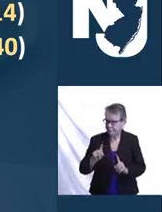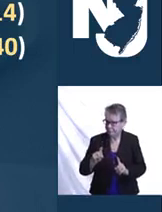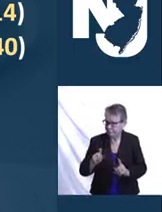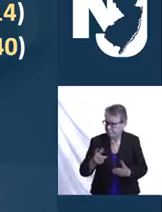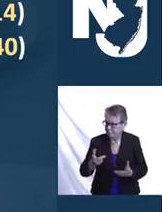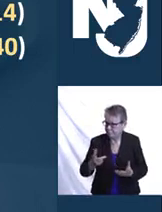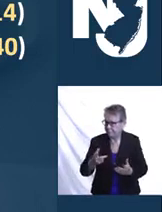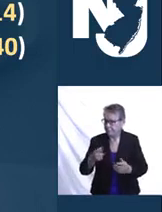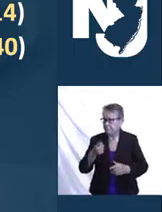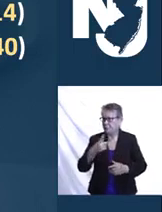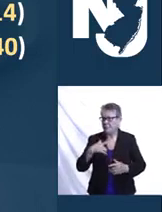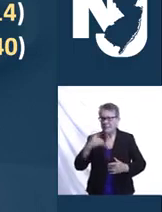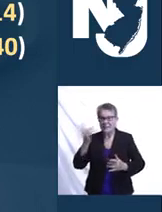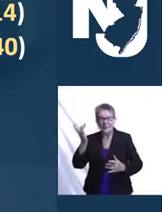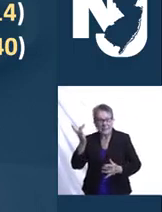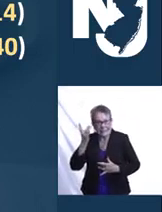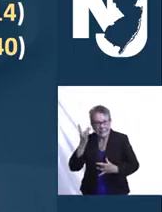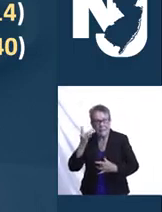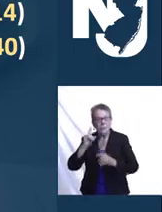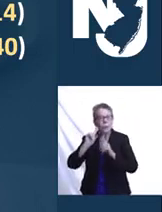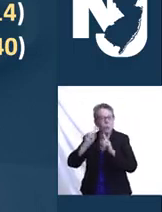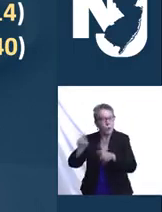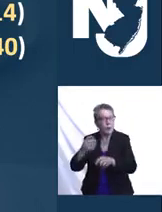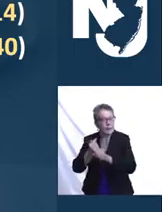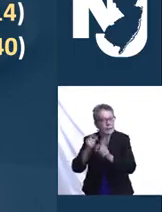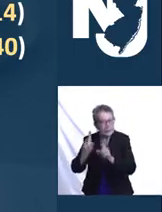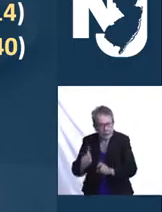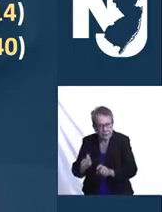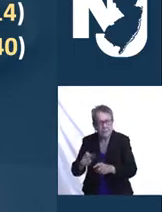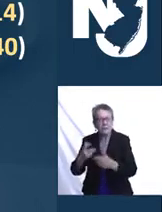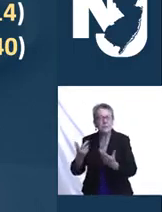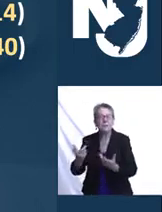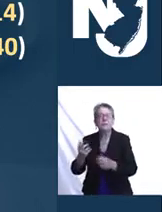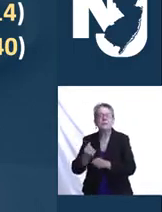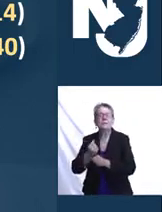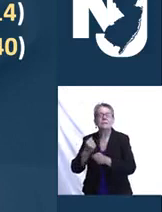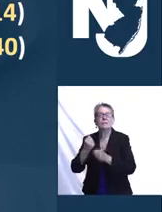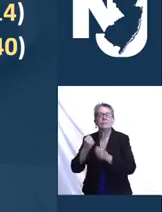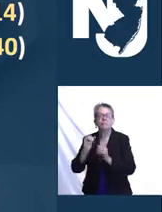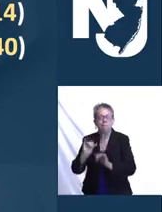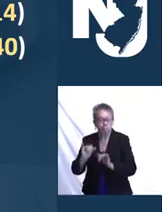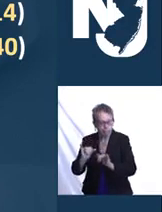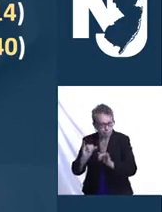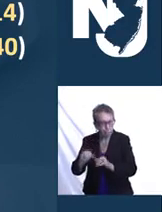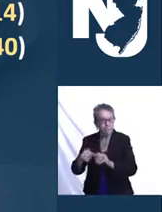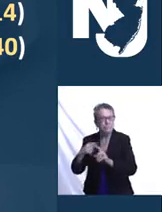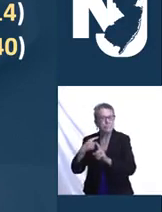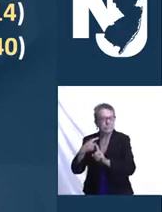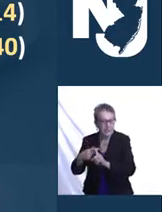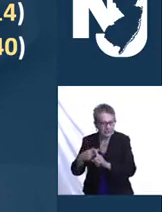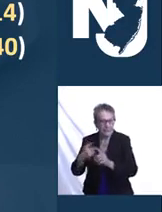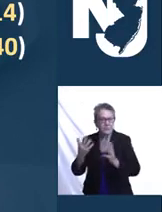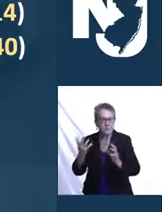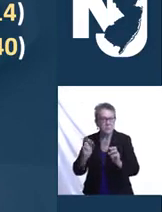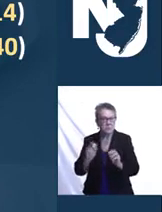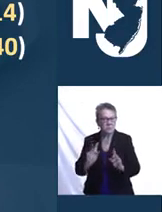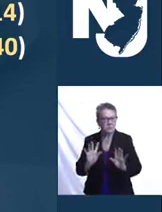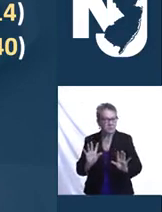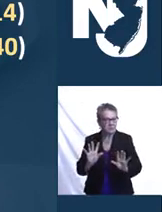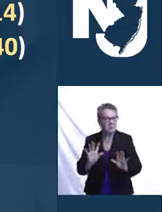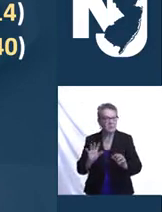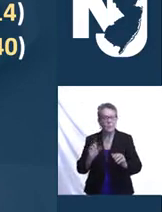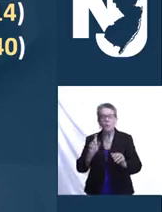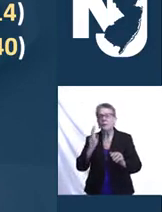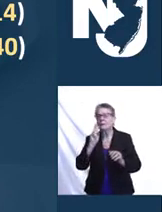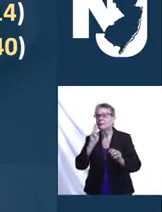symptoms and needing to check that out. The big test, I think, will be over the next couple of weeks to see if we're going to see the anticipated spike coming